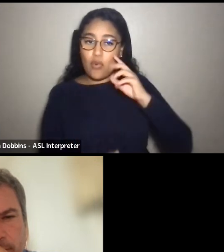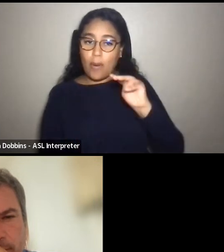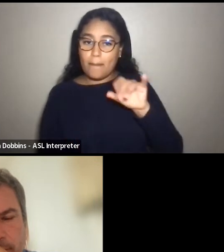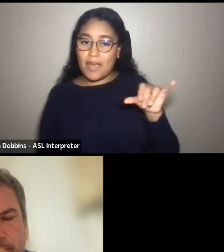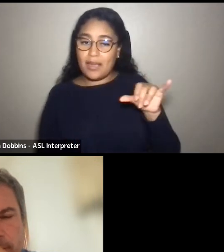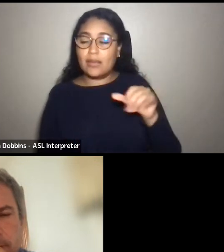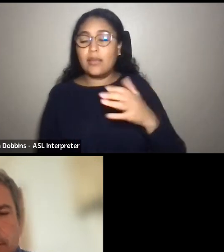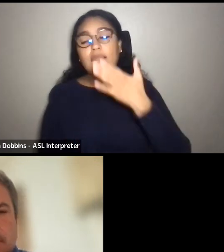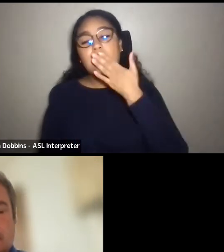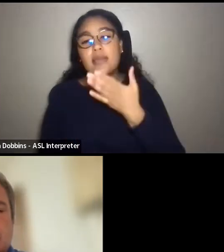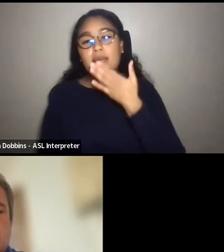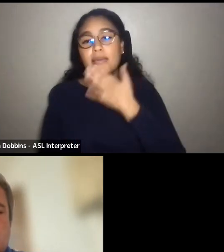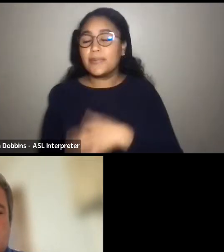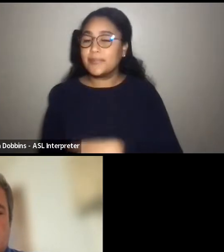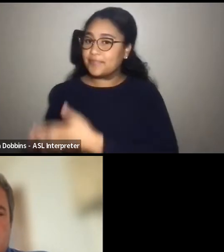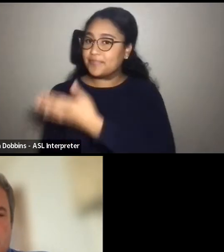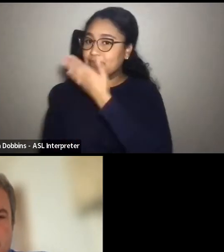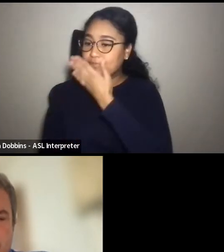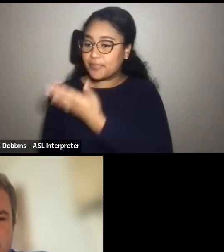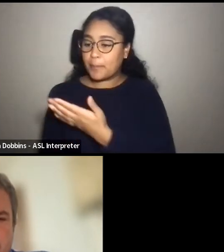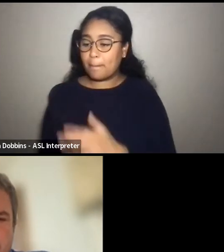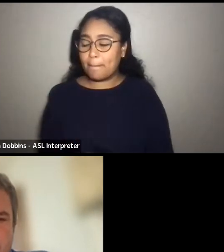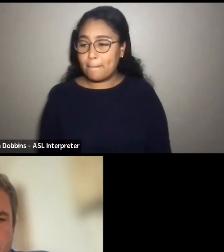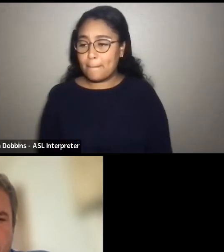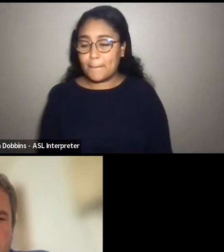Thank you. Thank you.